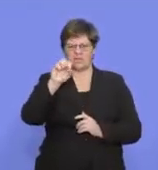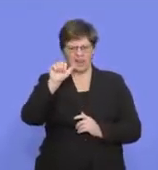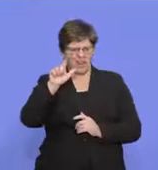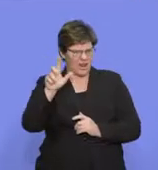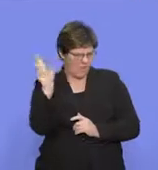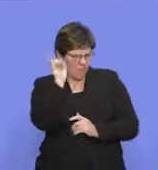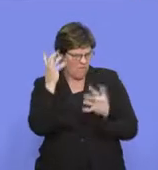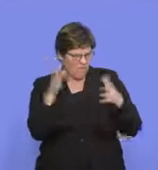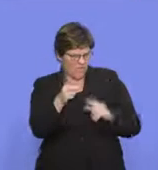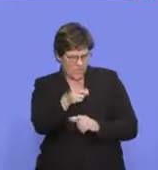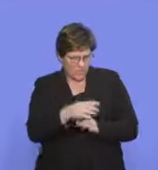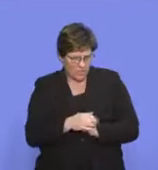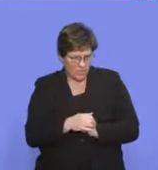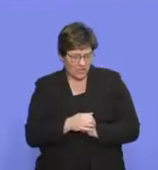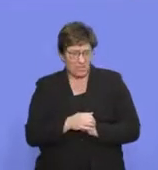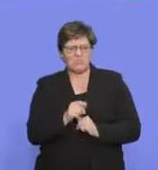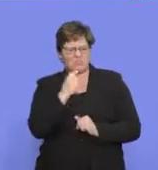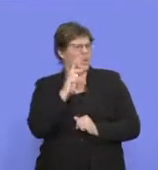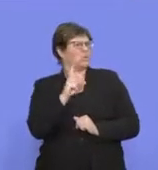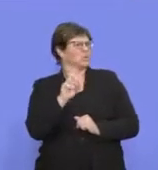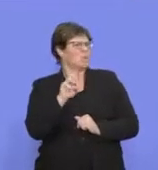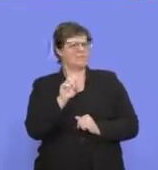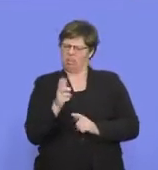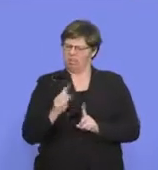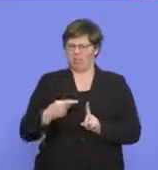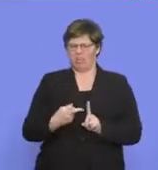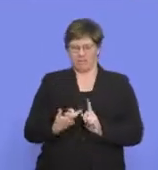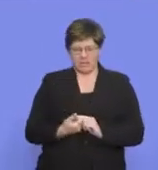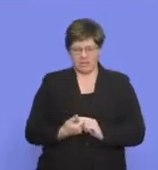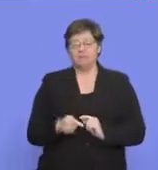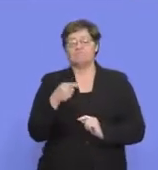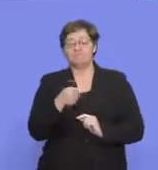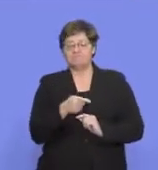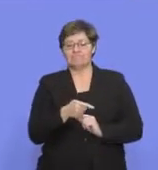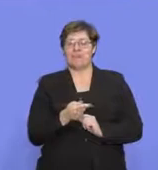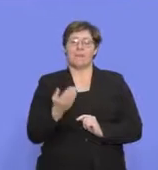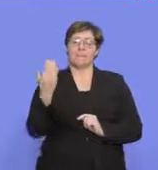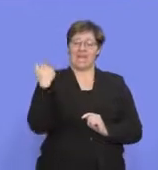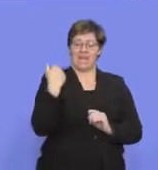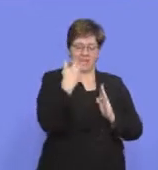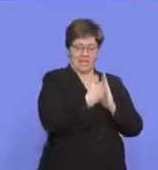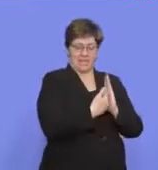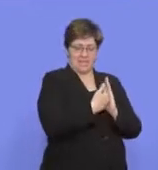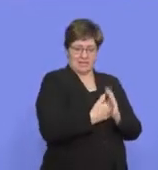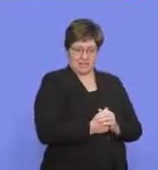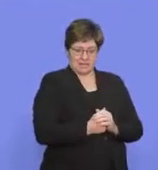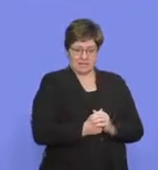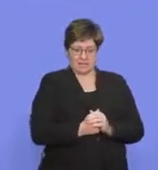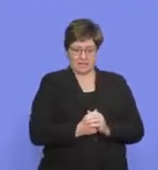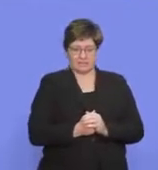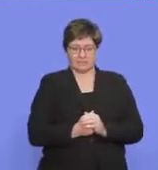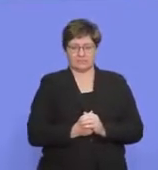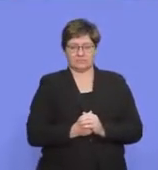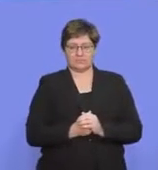and you were wondering, what is dorsal? Now, dorsal is always the back part. The back part, your back. Or